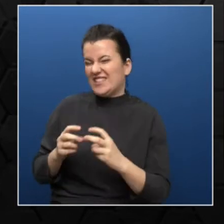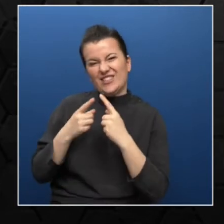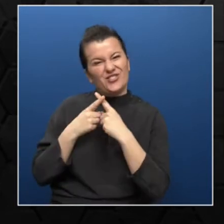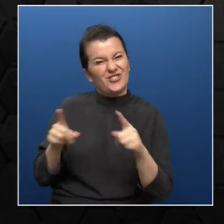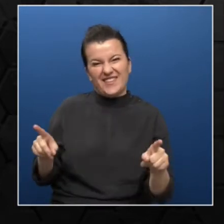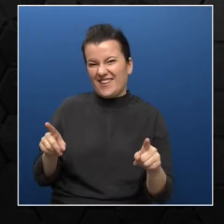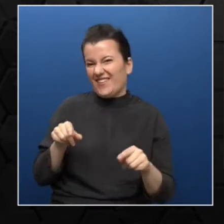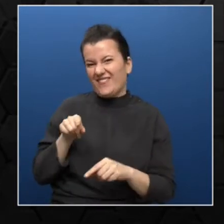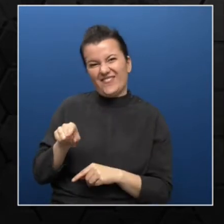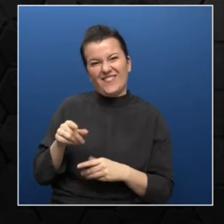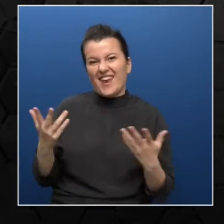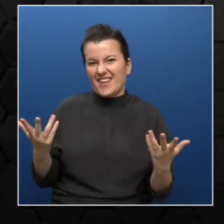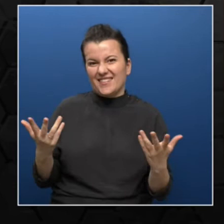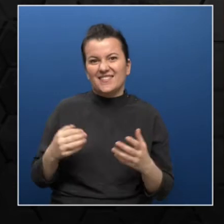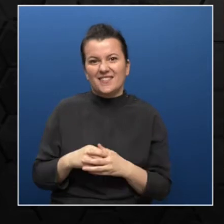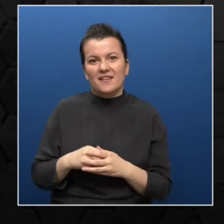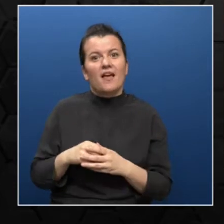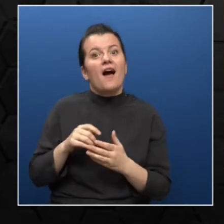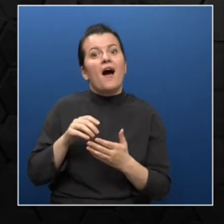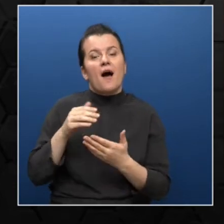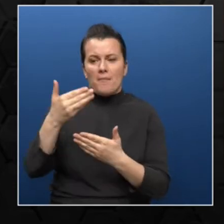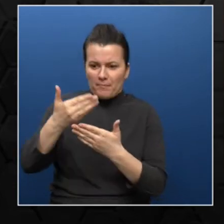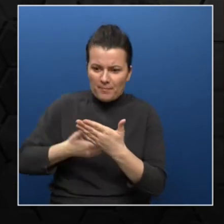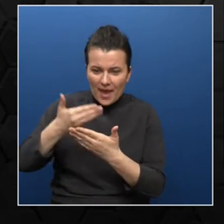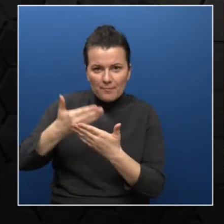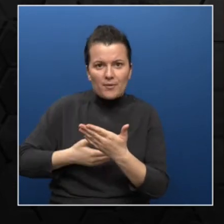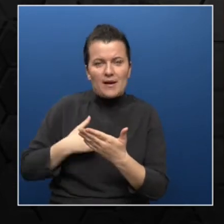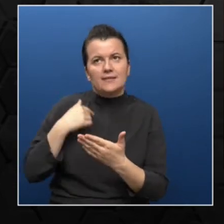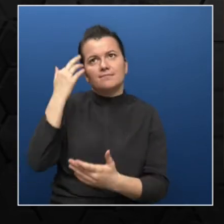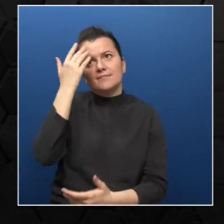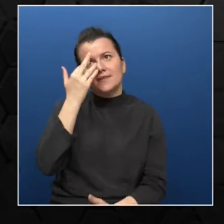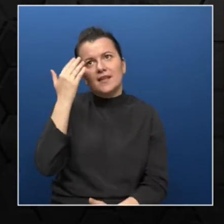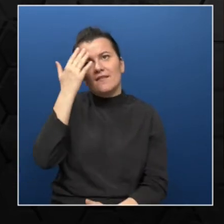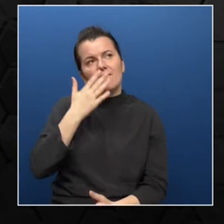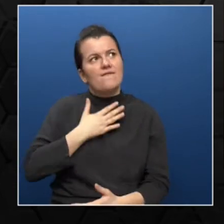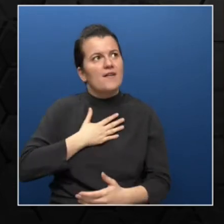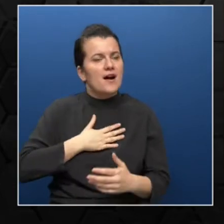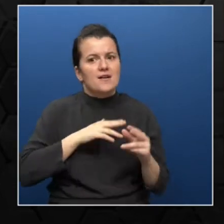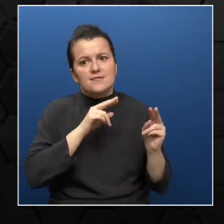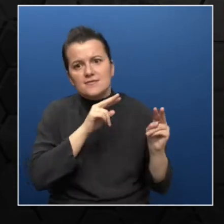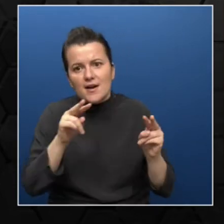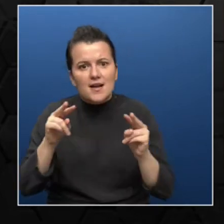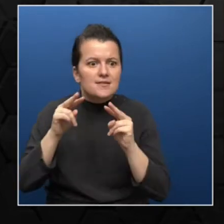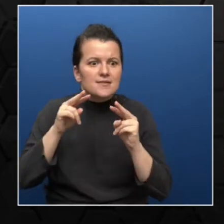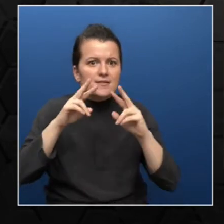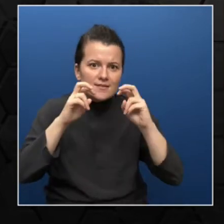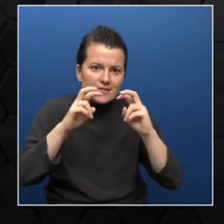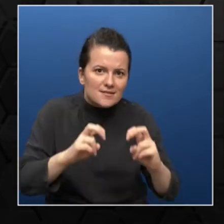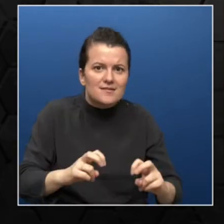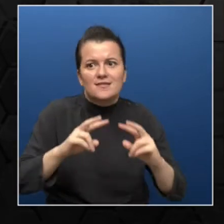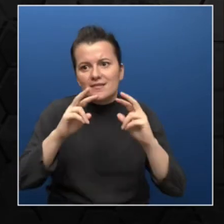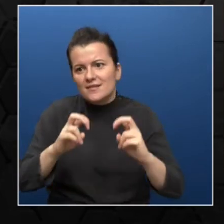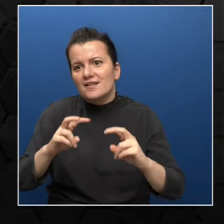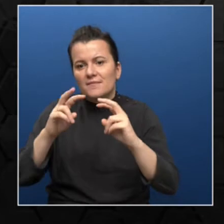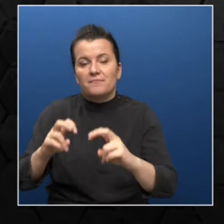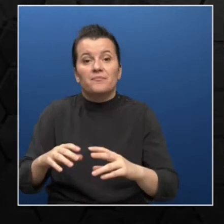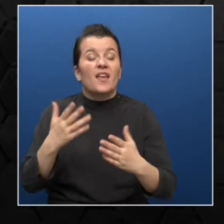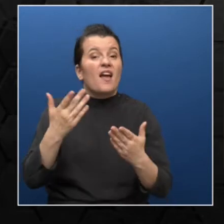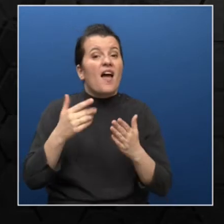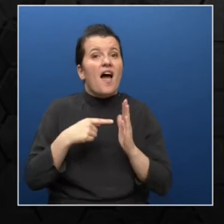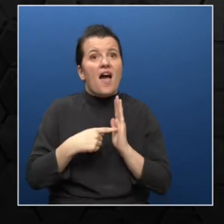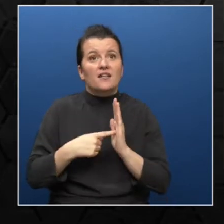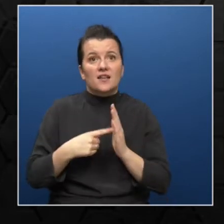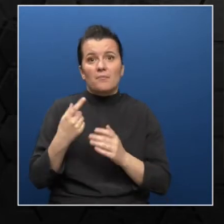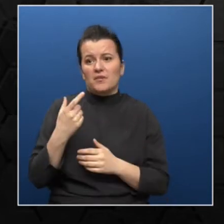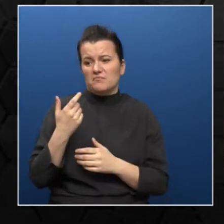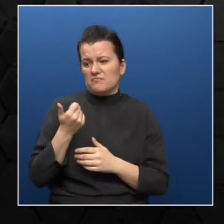tons of papers before you even figure out what it is that you actually want to work on and what you're interested in. It's been a couple of weeks since I've started with research,